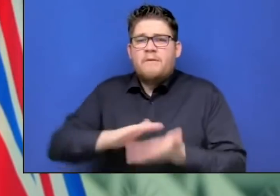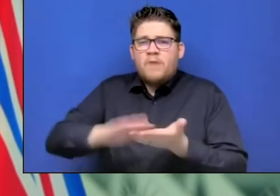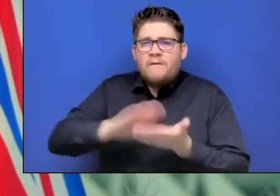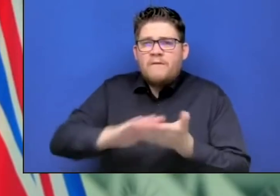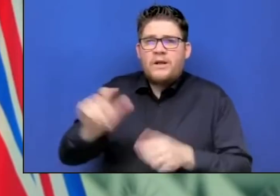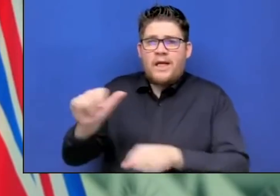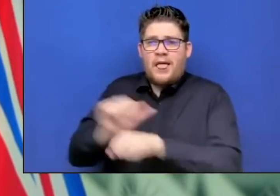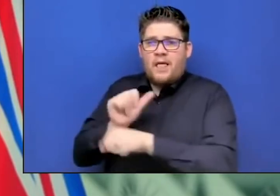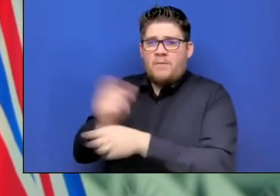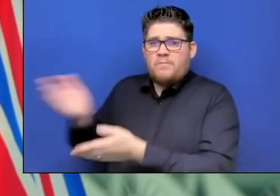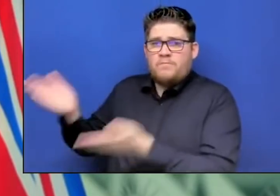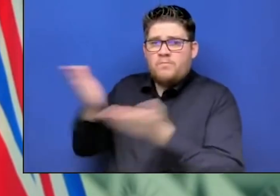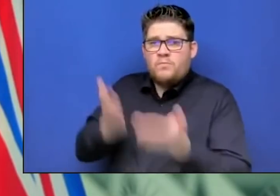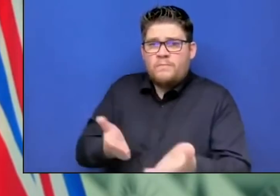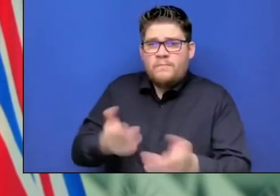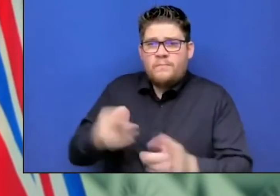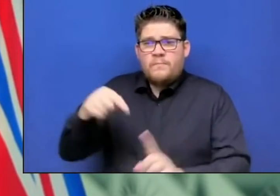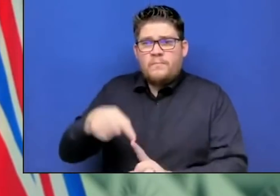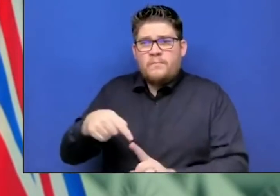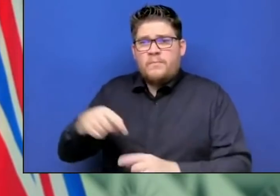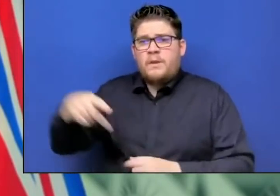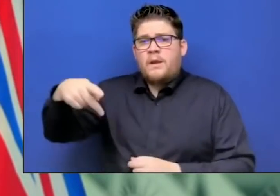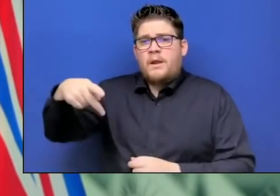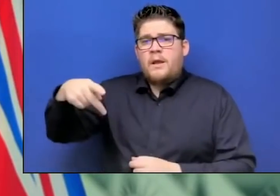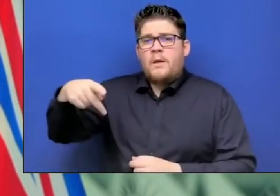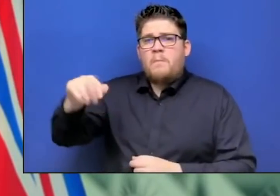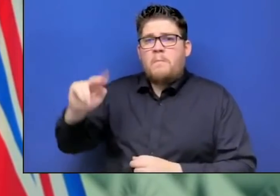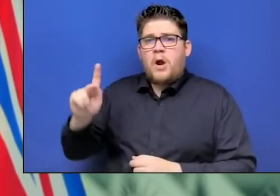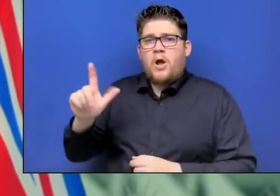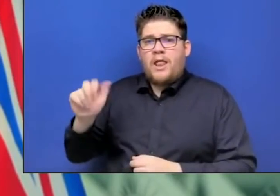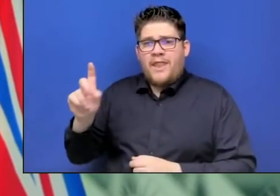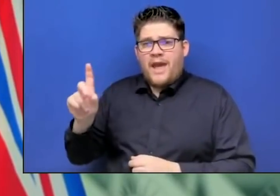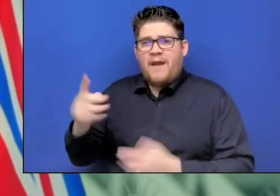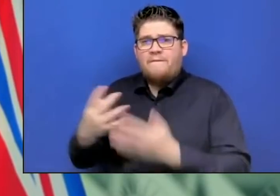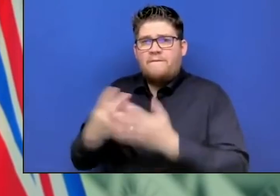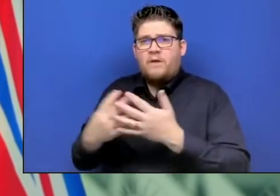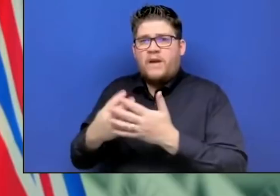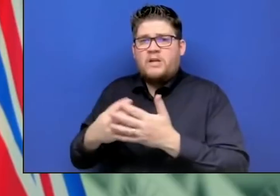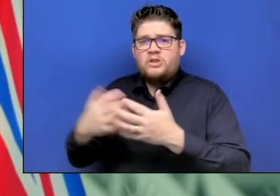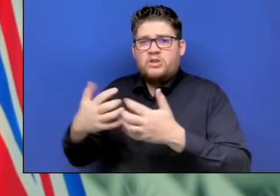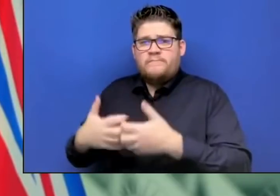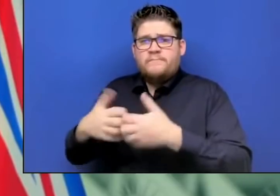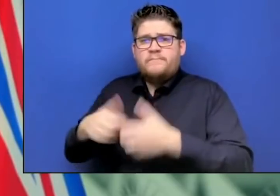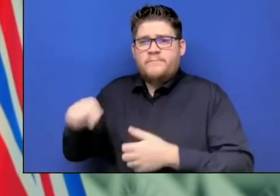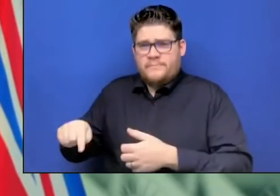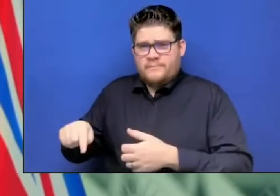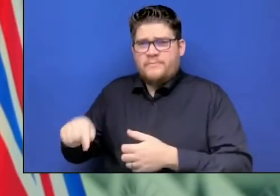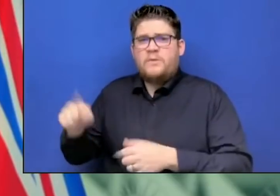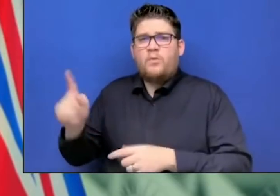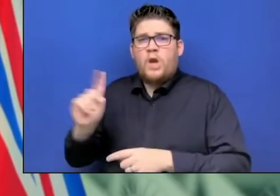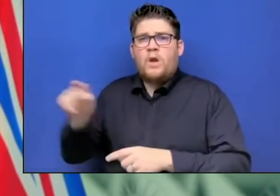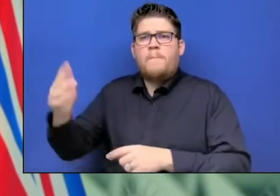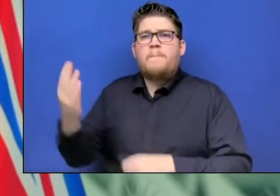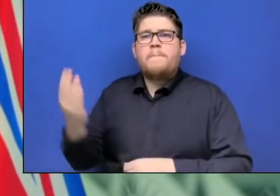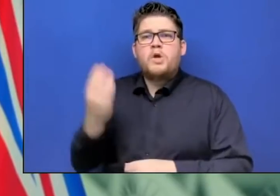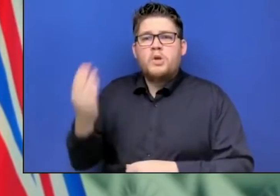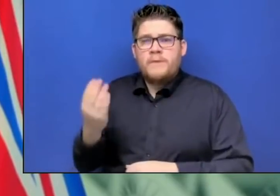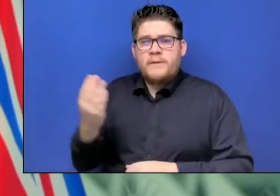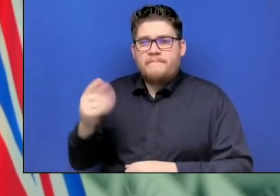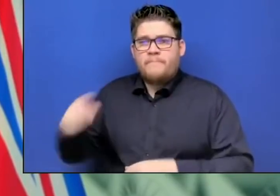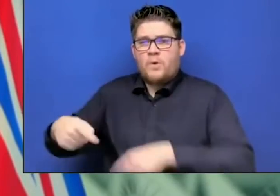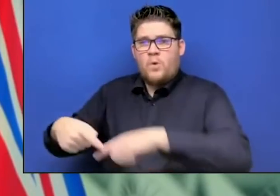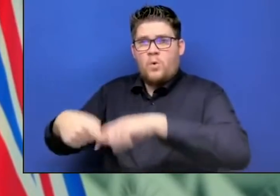Monday, Parkland announced that they were pausing their refining processes as they no longer had access to crude oil required to